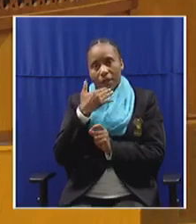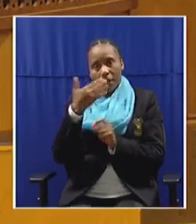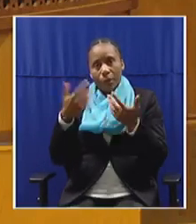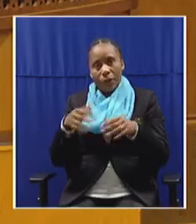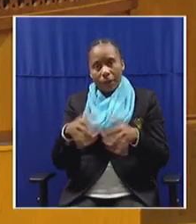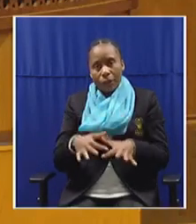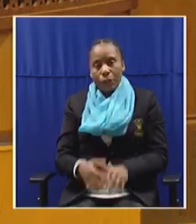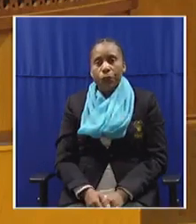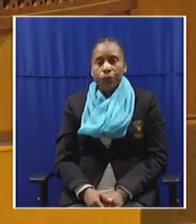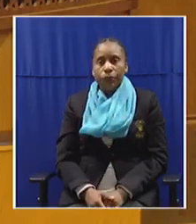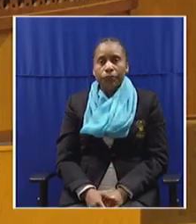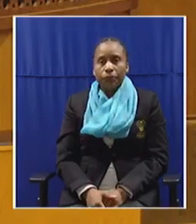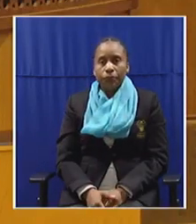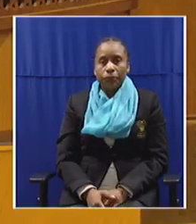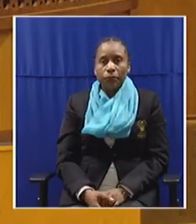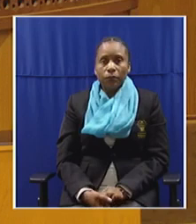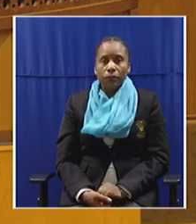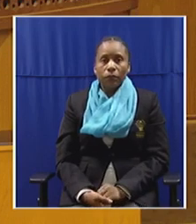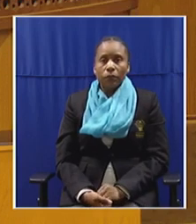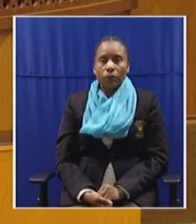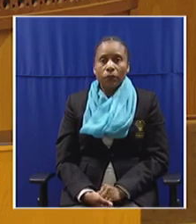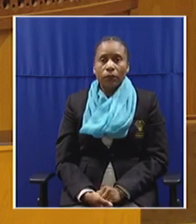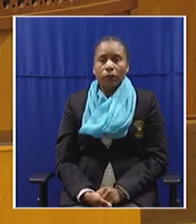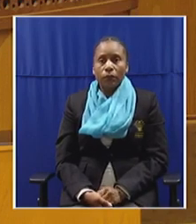The next follow-up question is to be asked by the Honourable Tlhape.